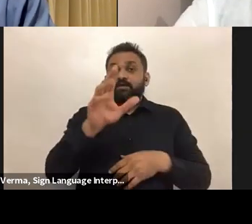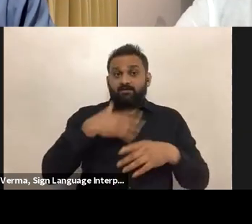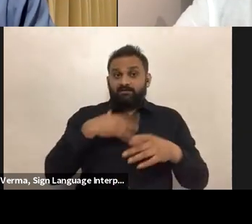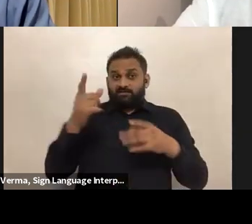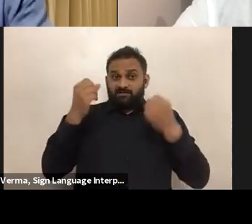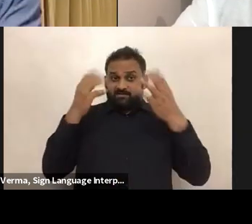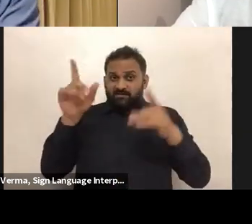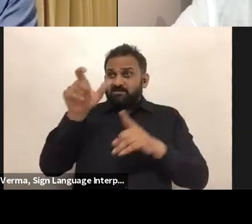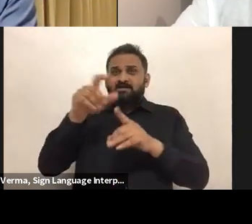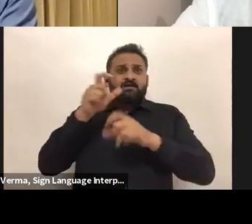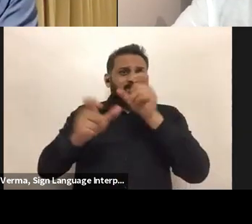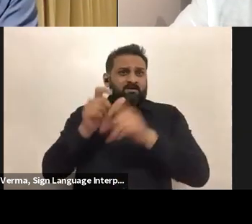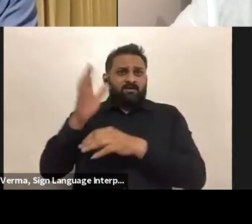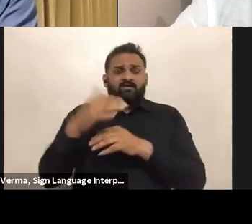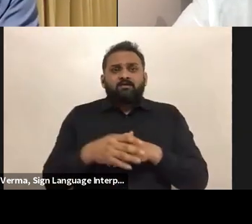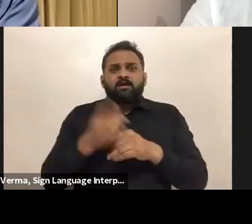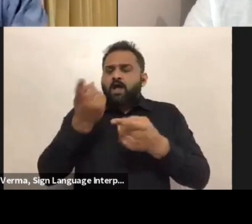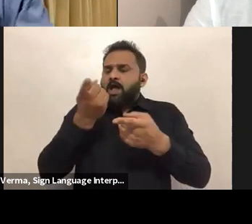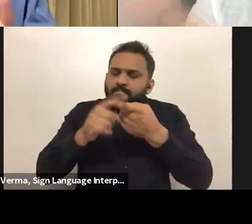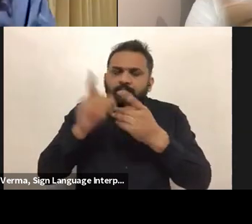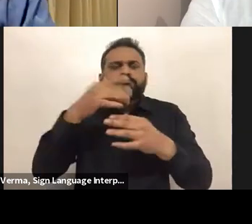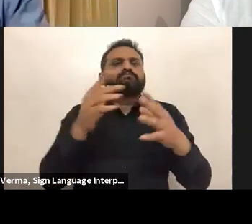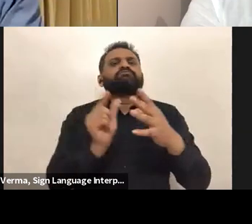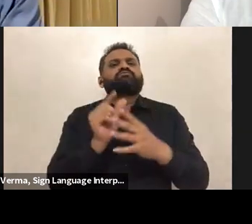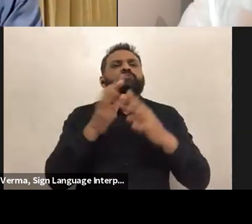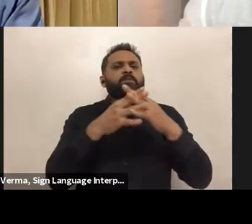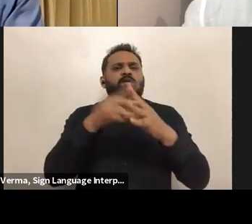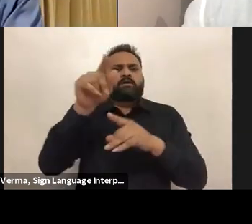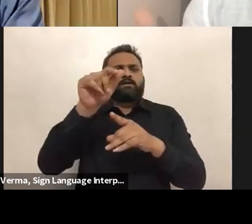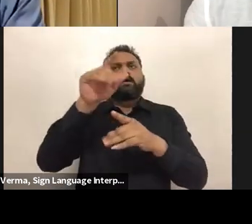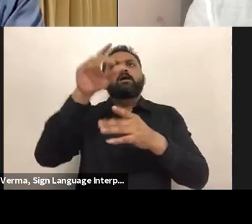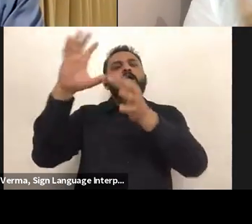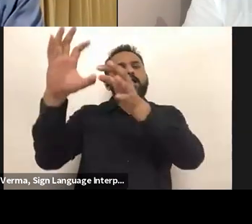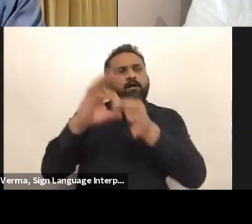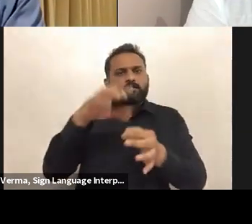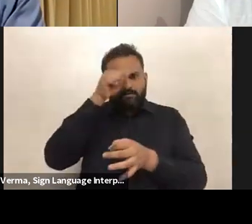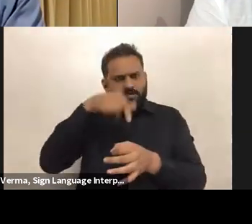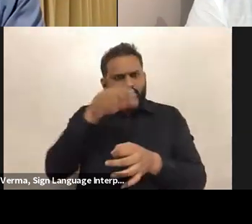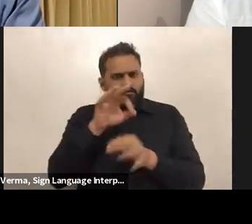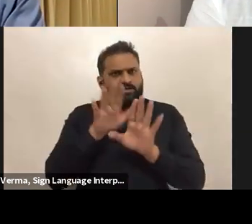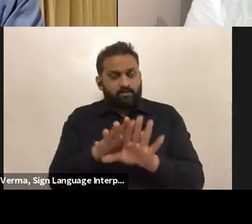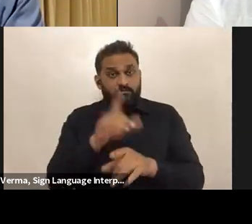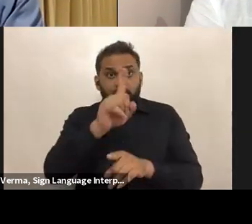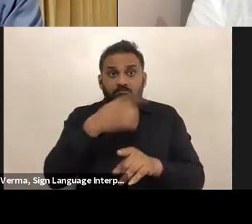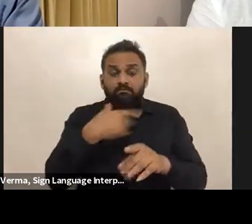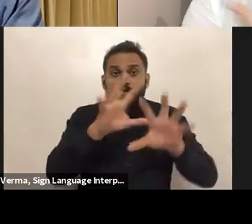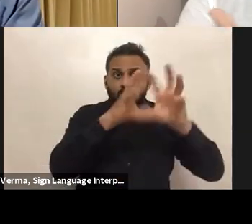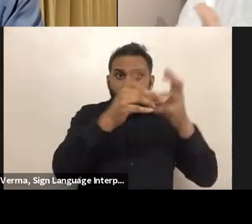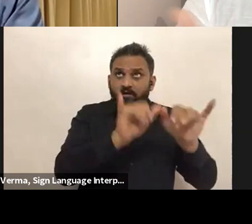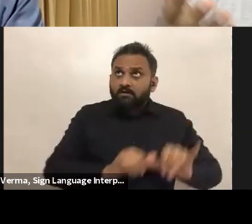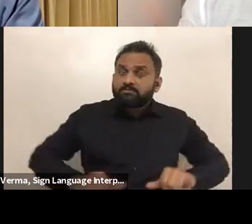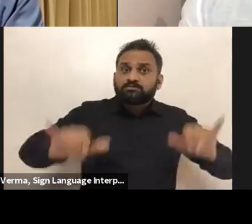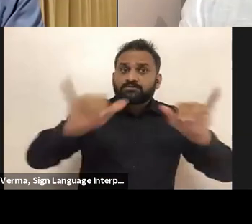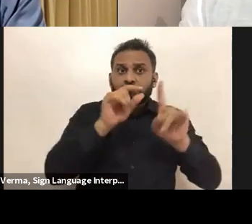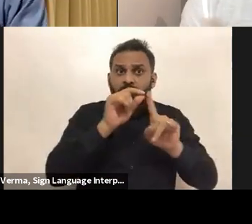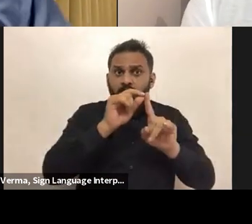phobia, incidentally, it was the US MNC who had an office in India, but they did have global policies that were not